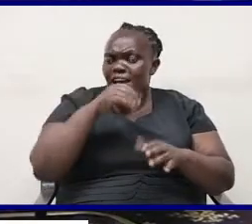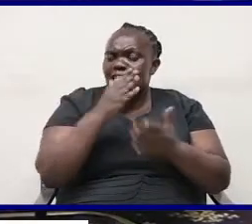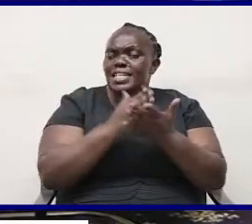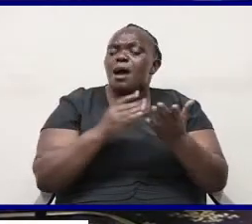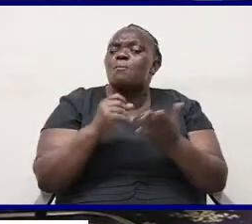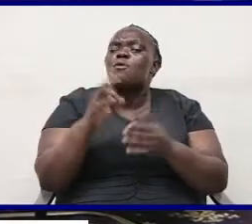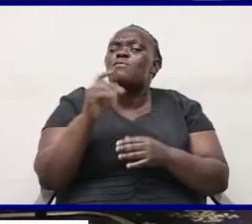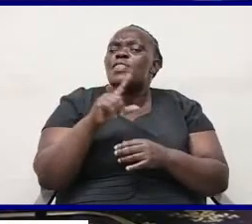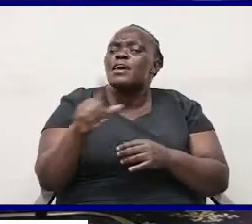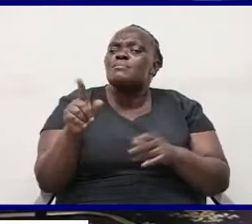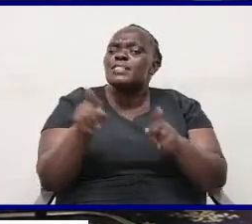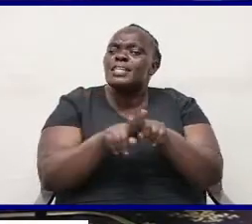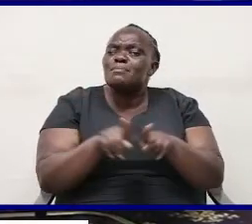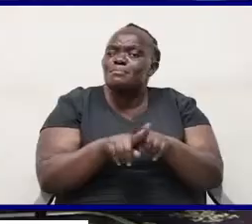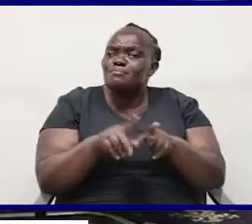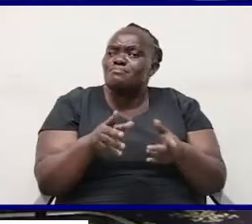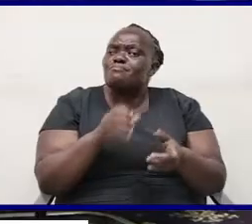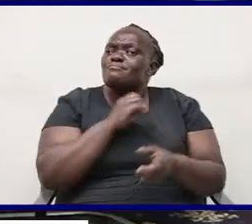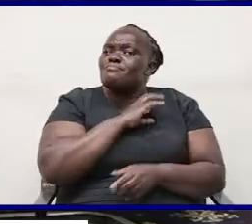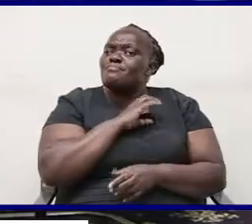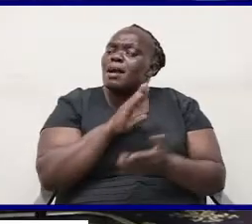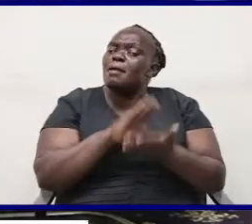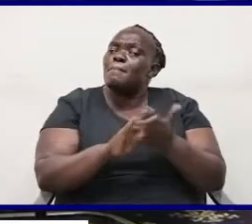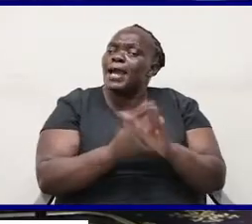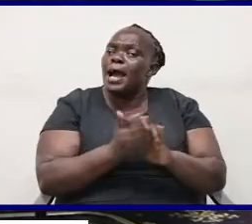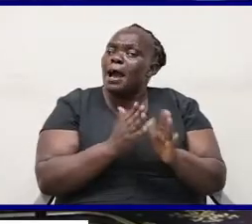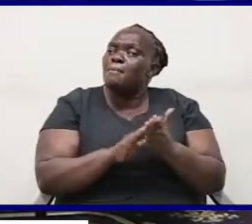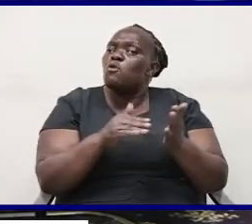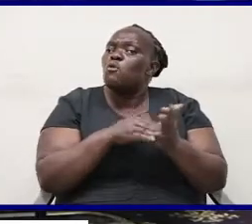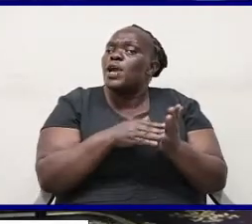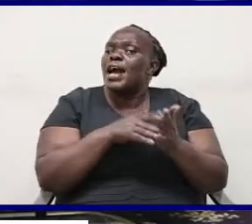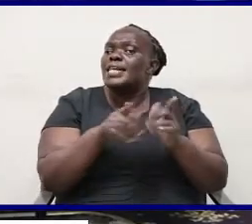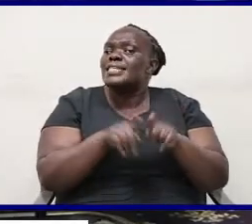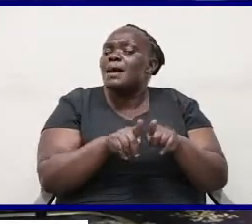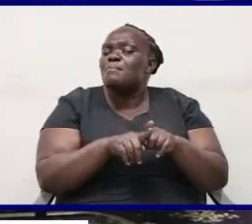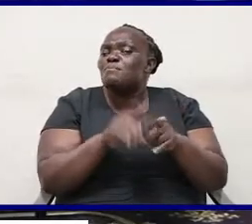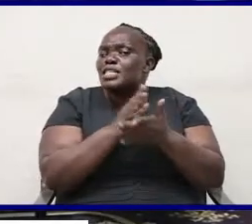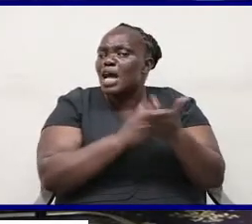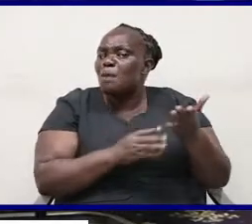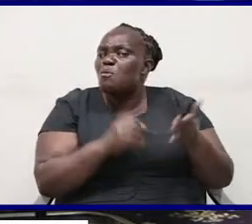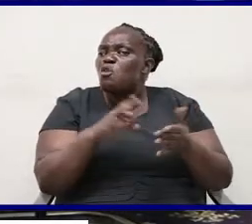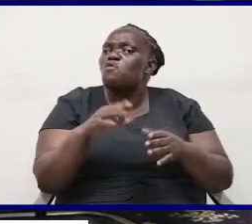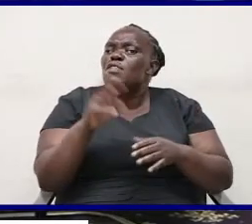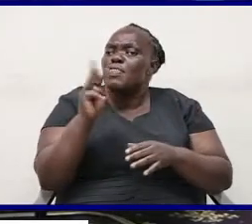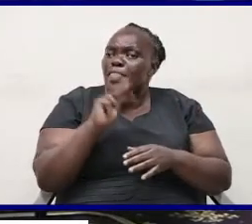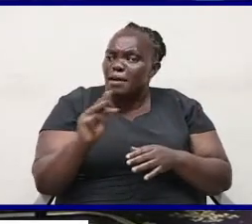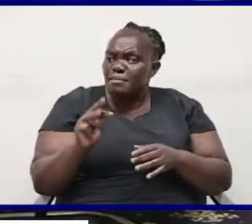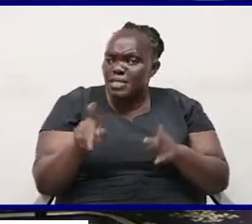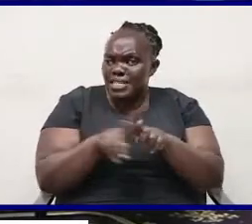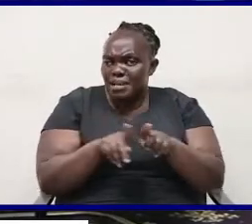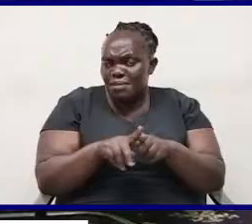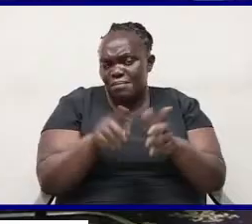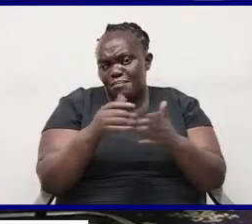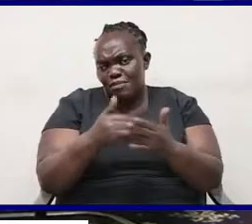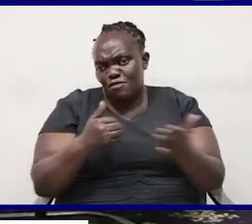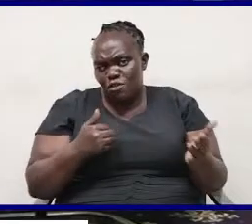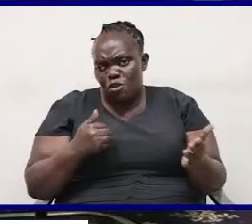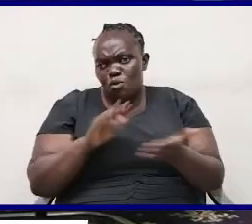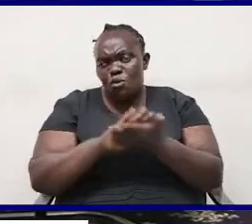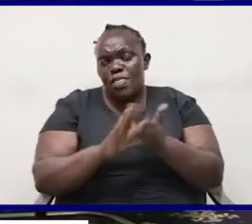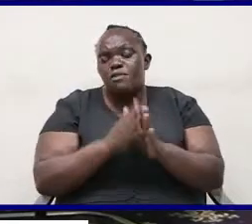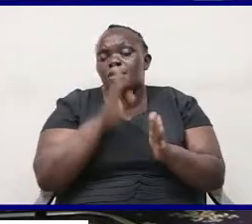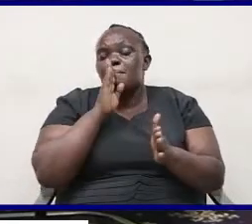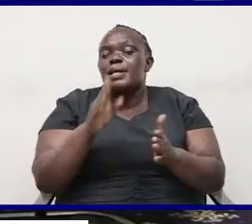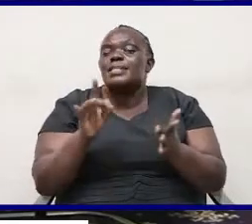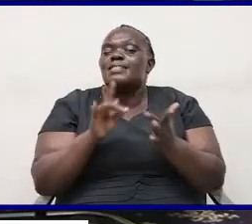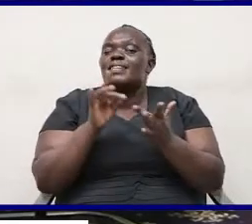of them, of course, it is alleged that they are becoming weaker, like some of them that may have been alleged before, without being